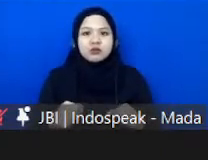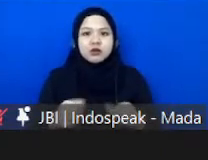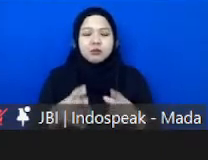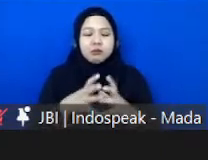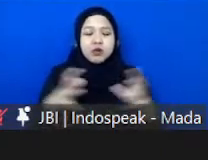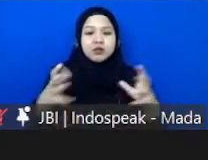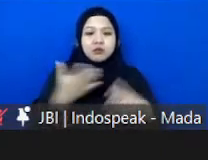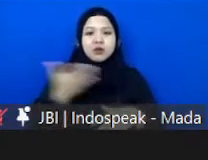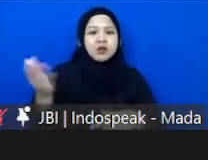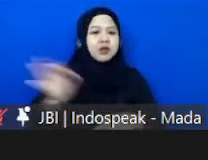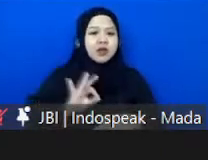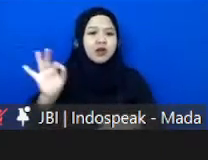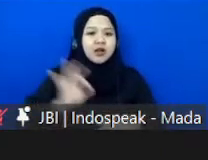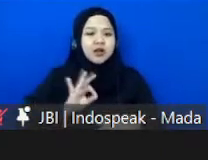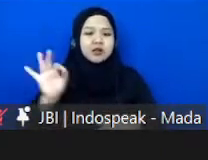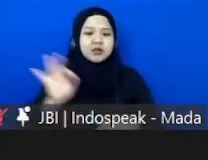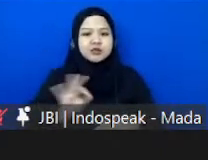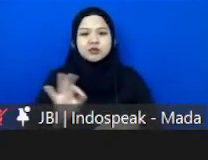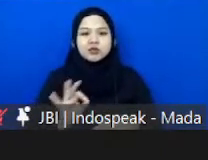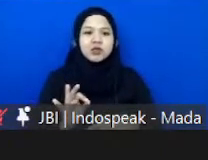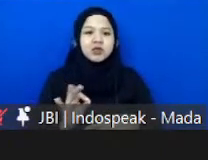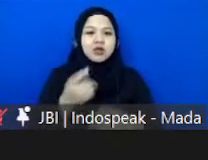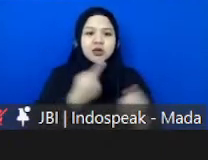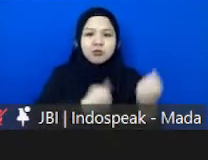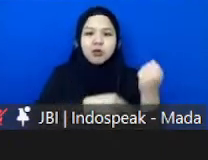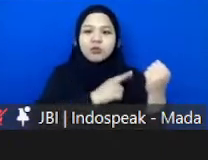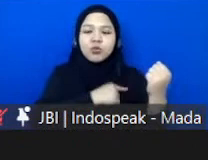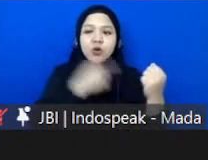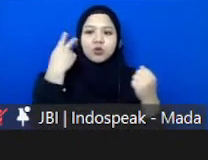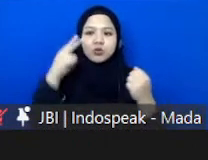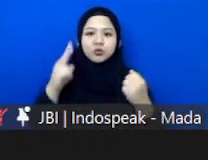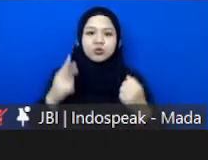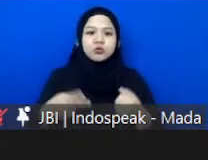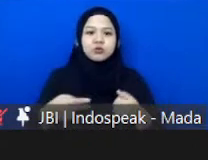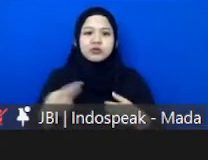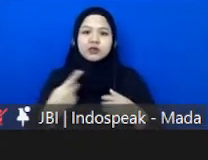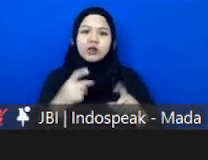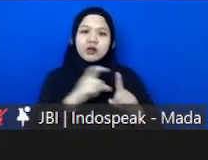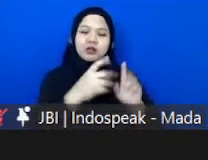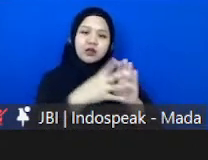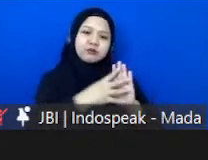them, they don't have the functional ability to allow us to extract the data.